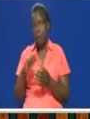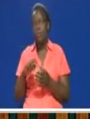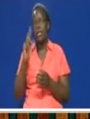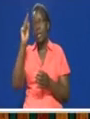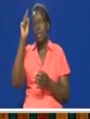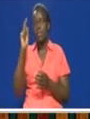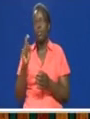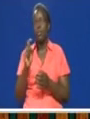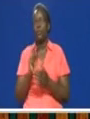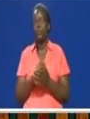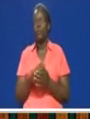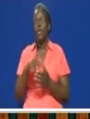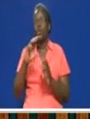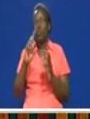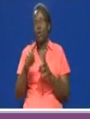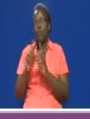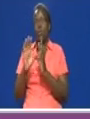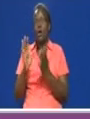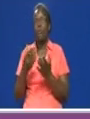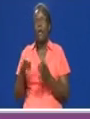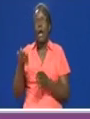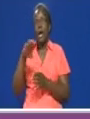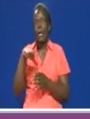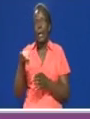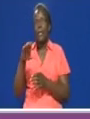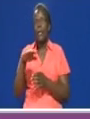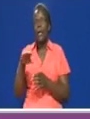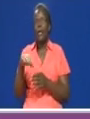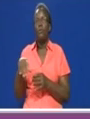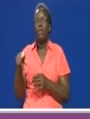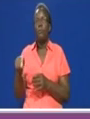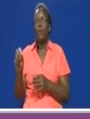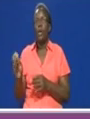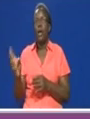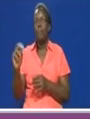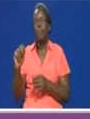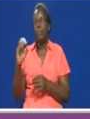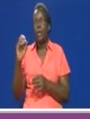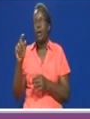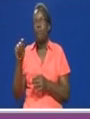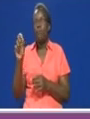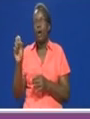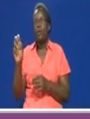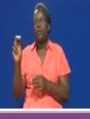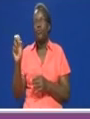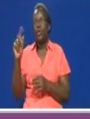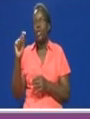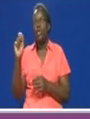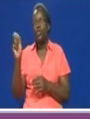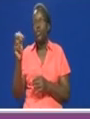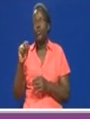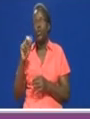situation. We also have another area, punctuation. Punctuation, you should remember the use